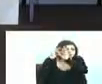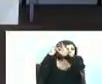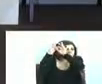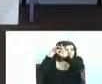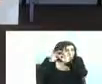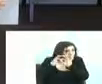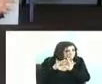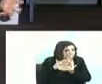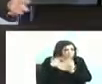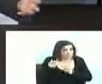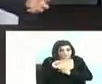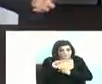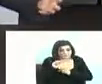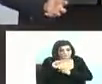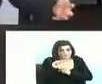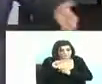dream.